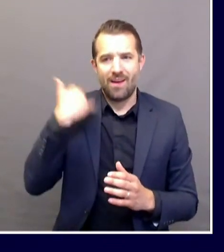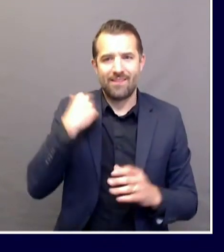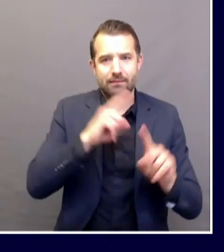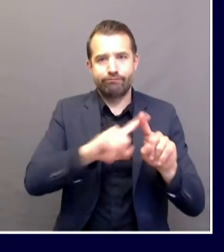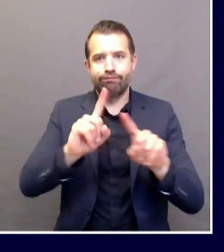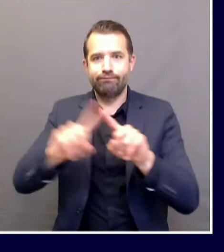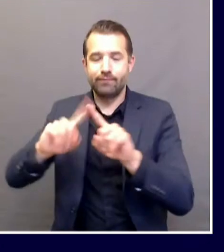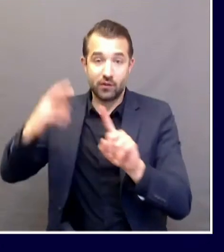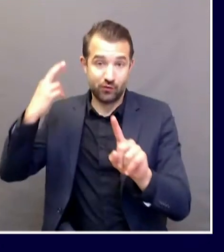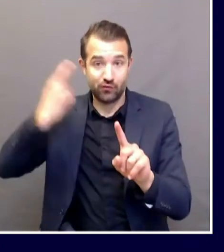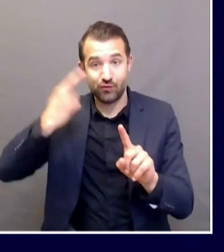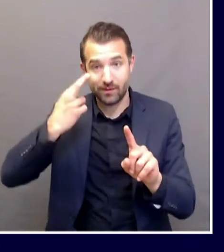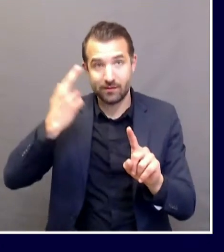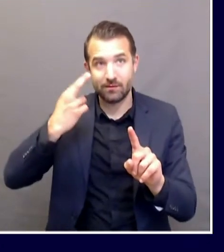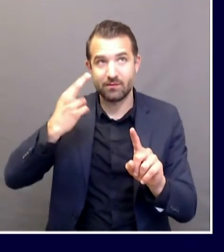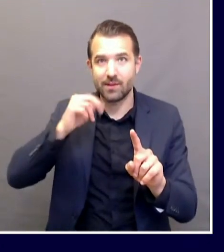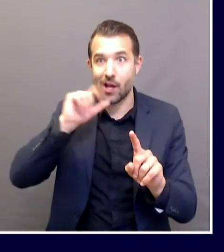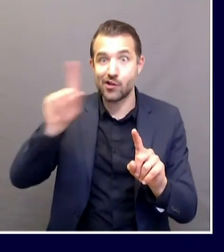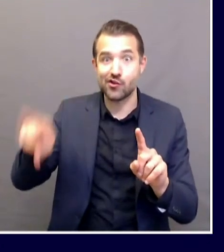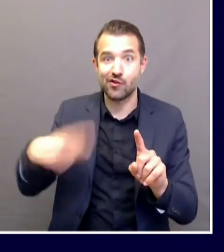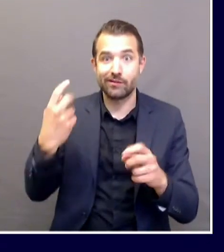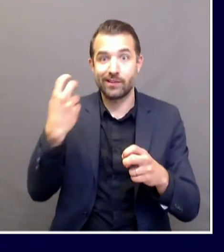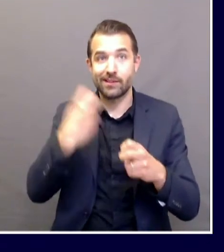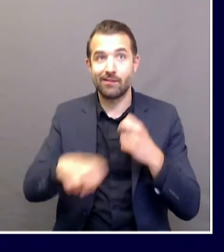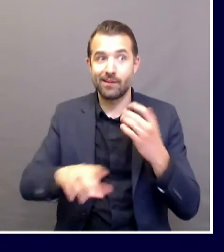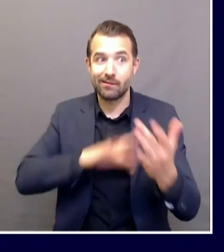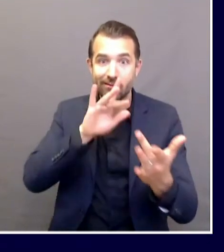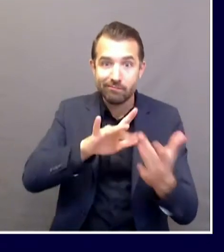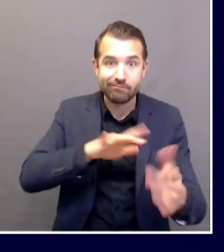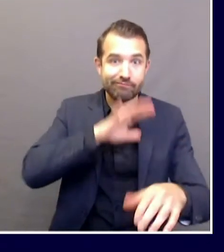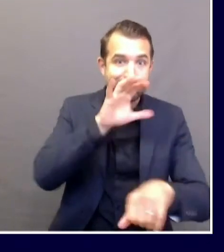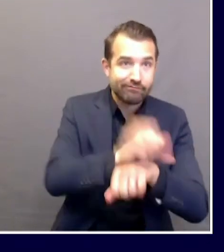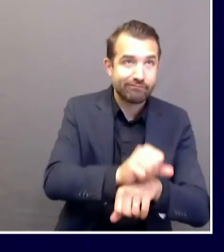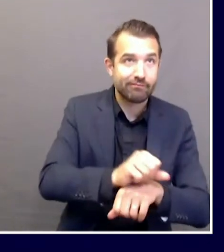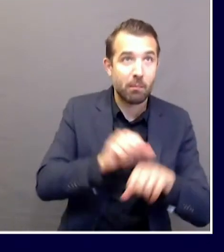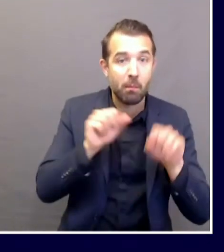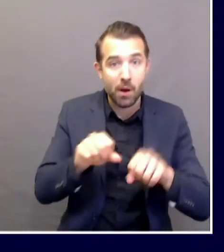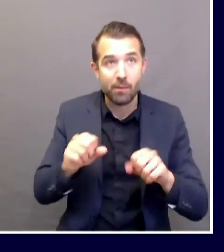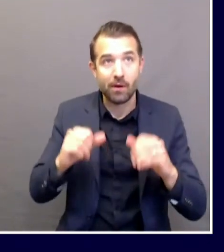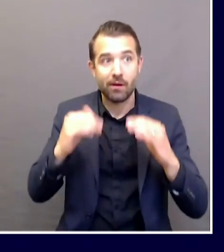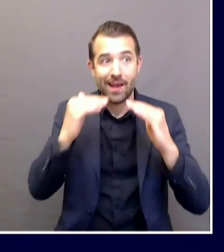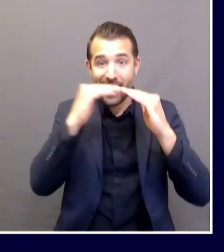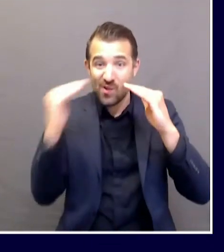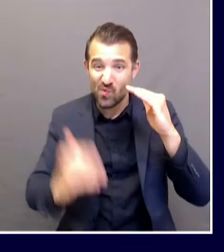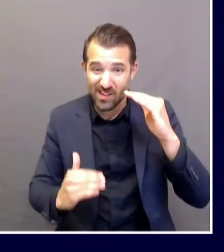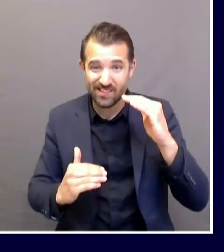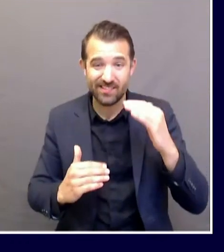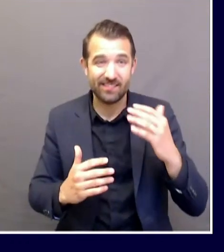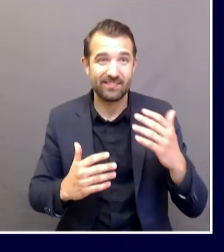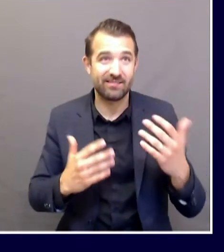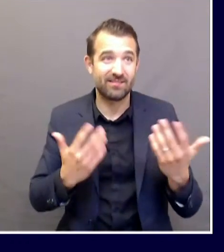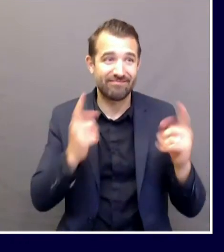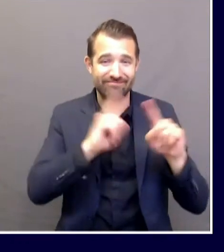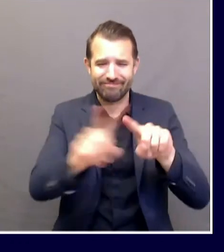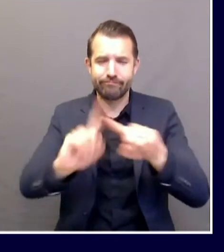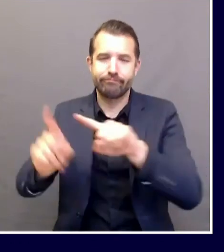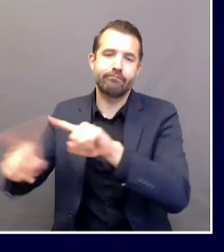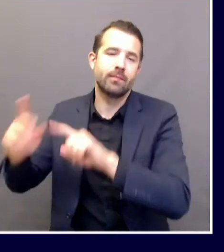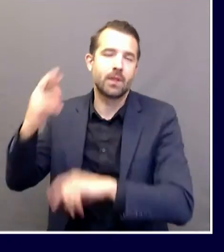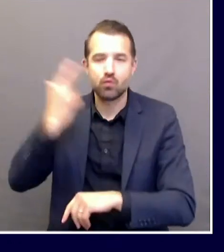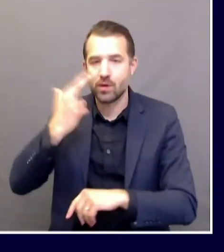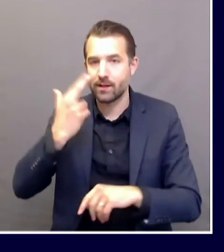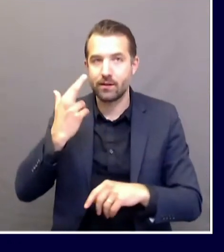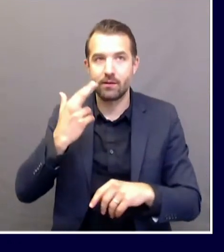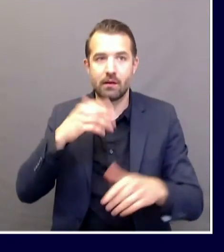health equity point, they may be disadvantaged in some way. That's what we're calling these equity pop-up clinics. And we've been working